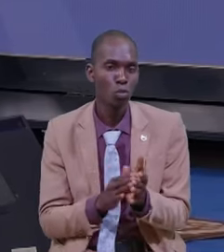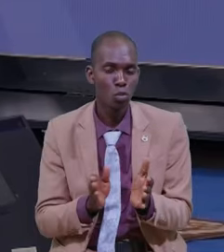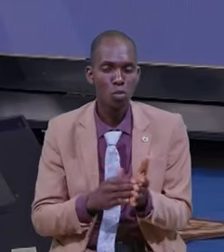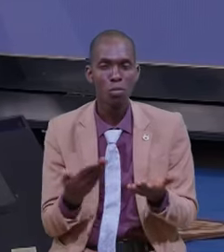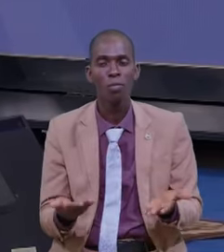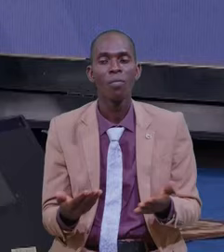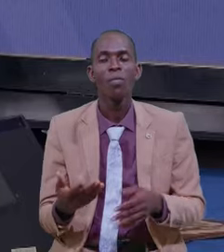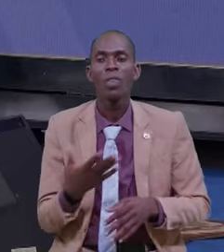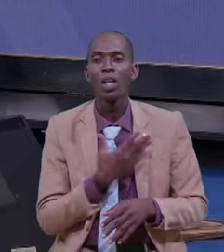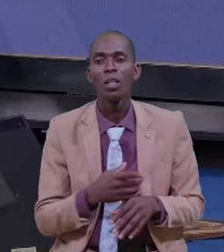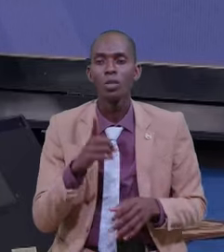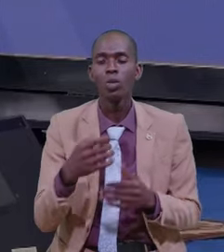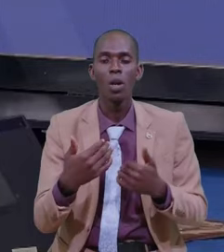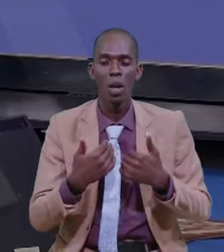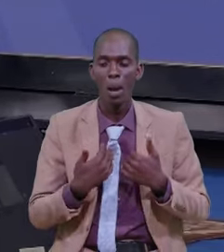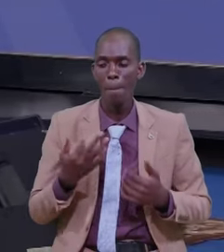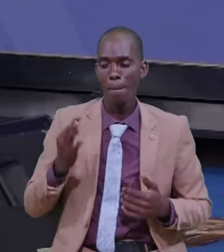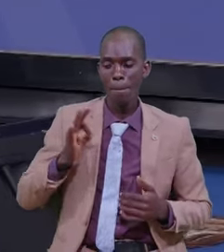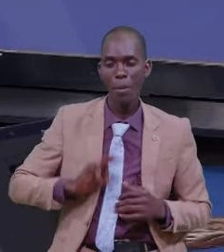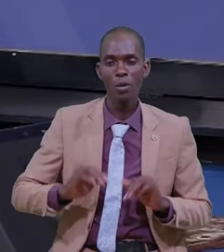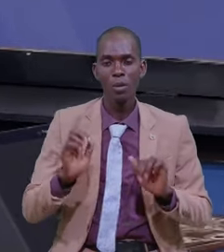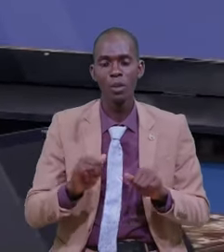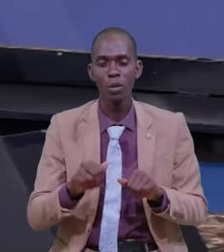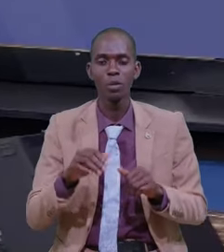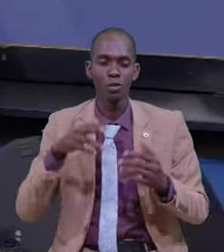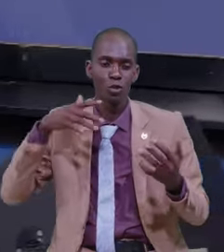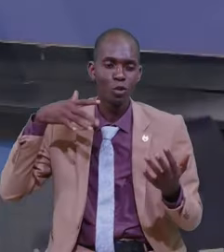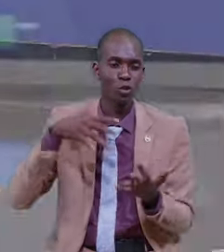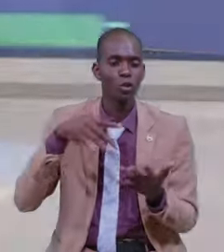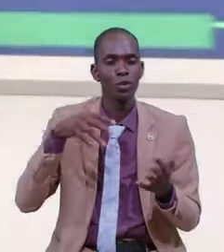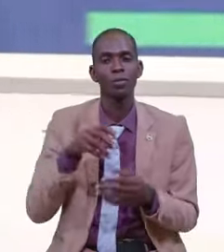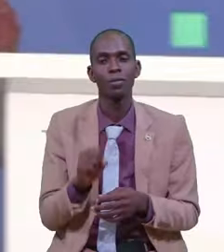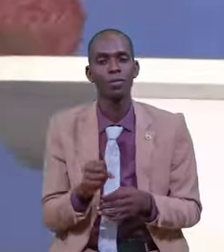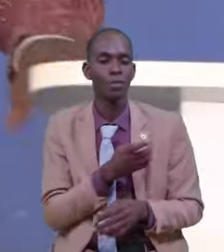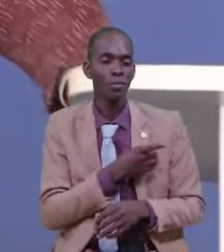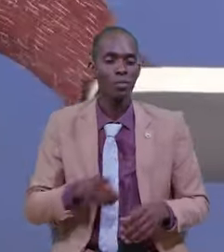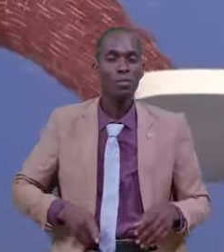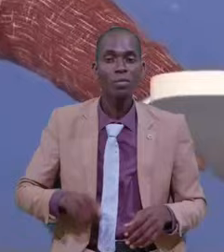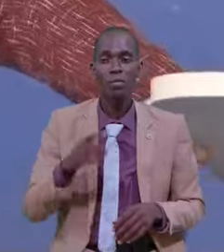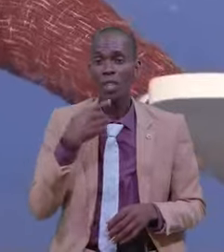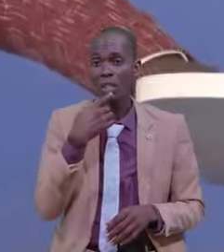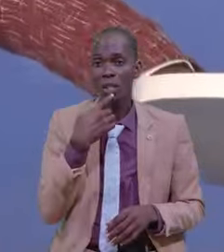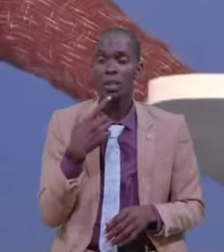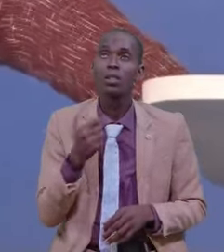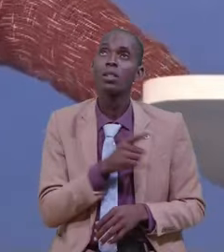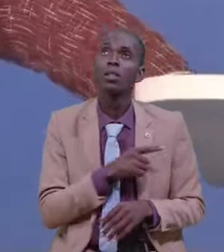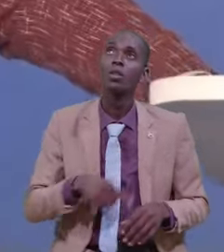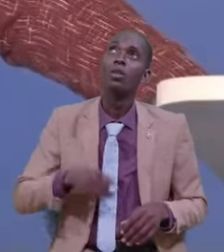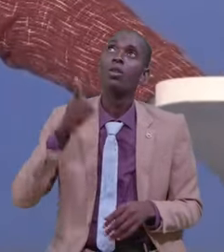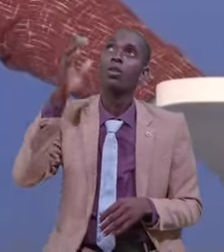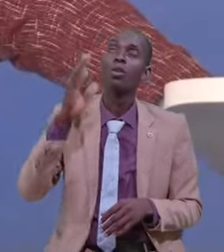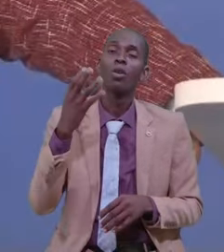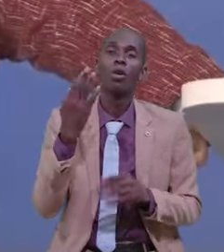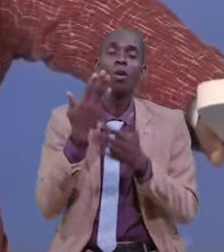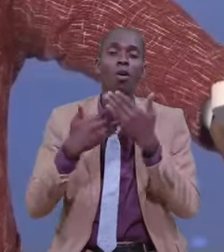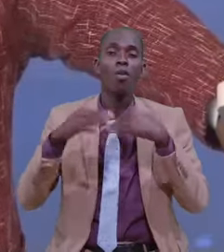have profitable study. David said, the Lord God of heaven has